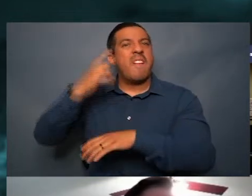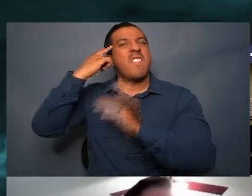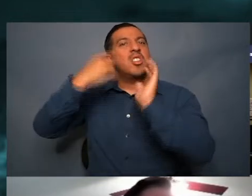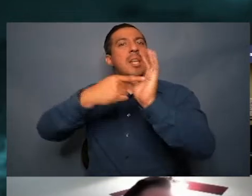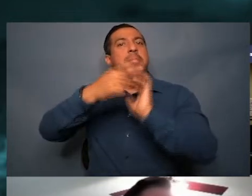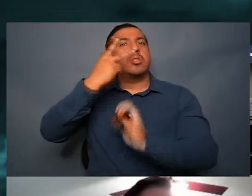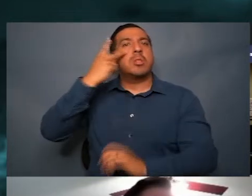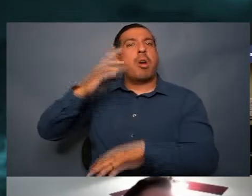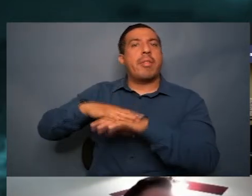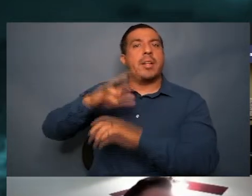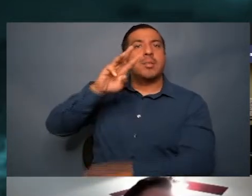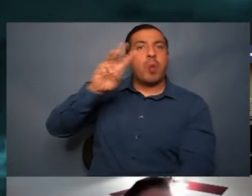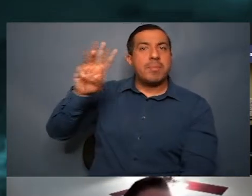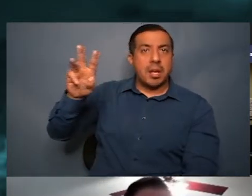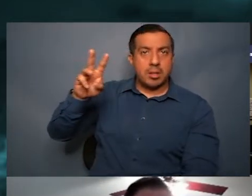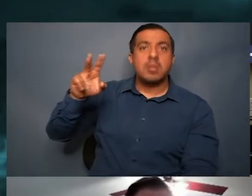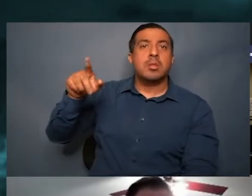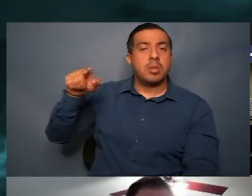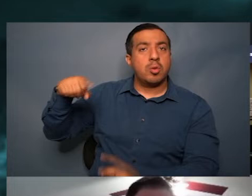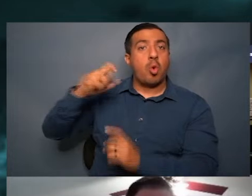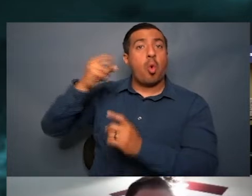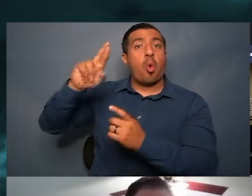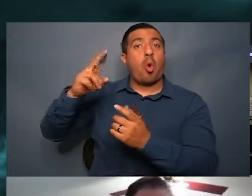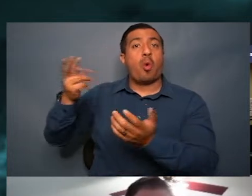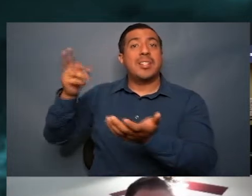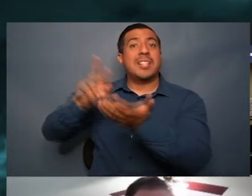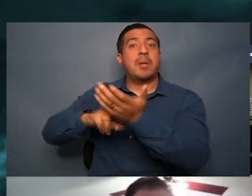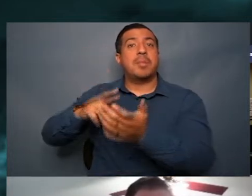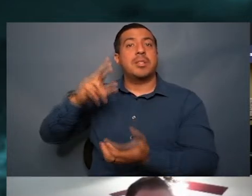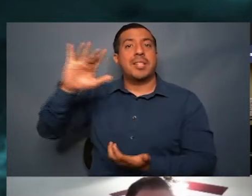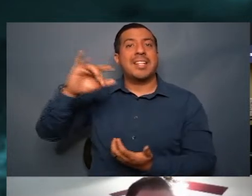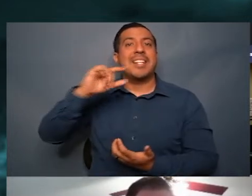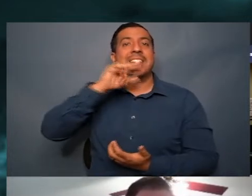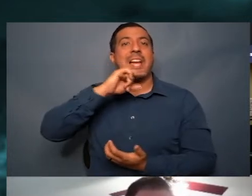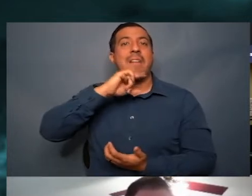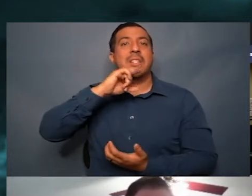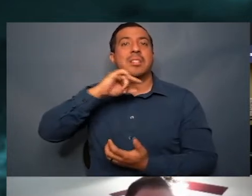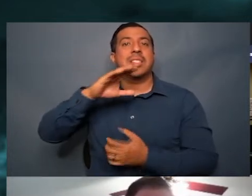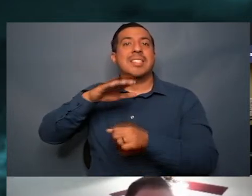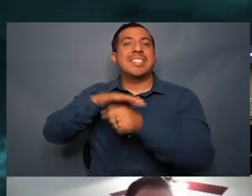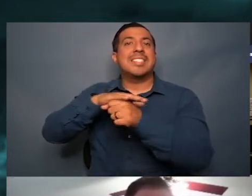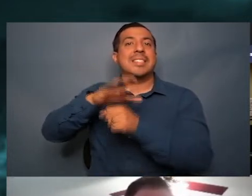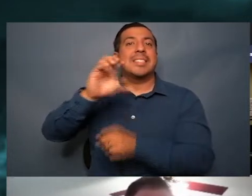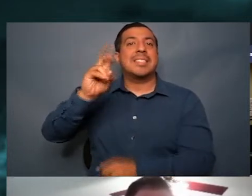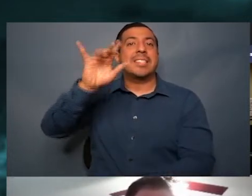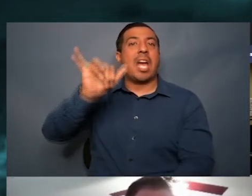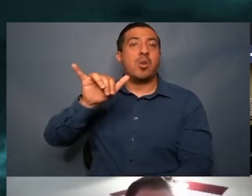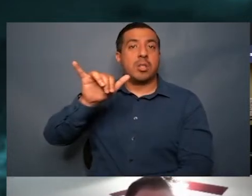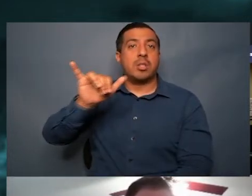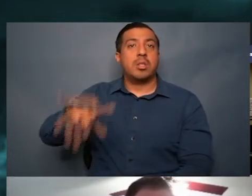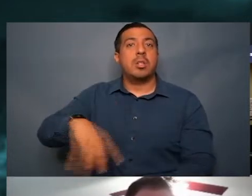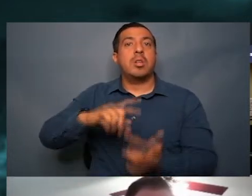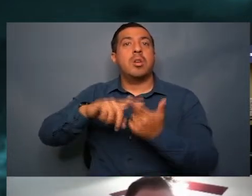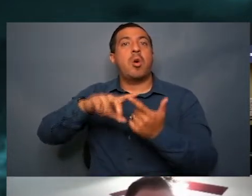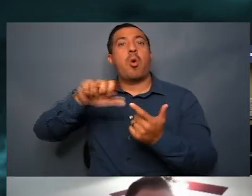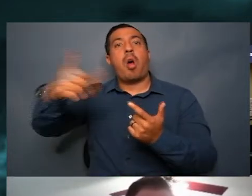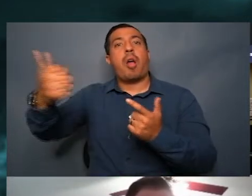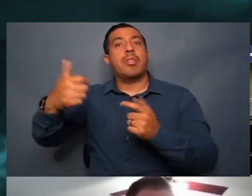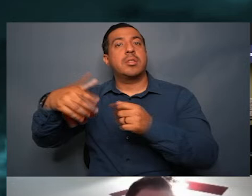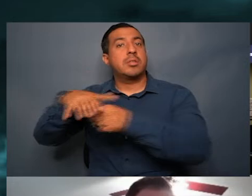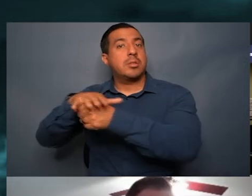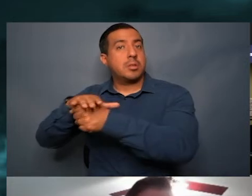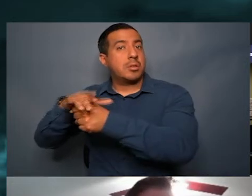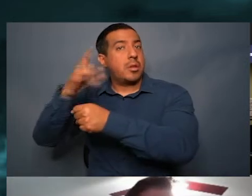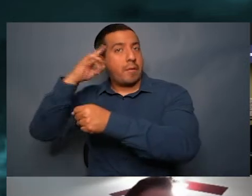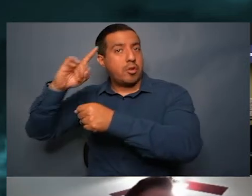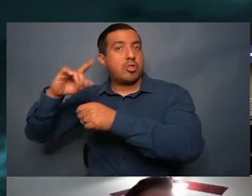website, gcoem.org, for signing up for Galveston County mass notifications or any of the jurisdictions that have mass notification